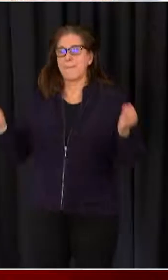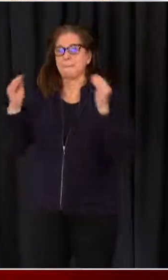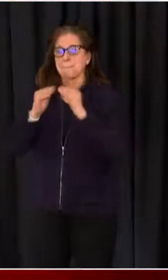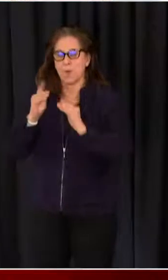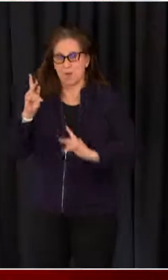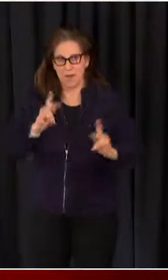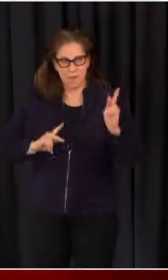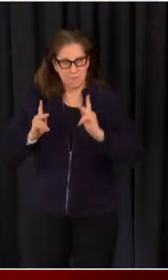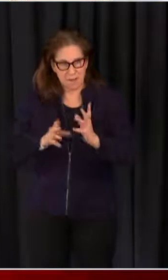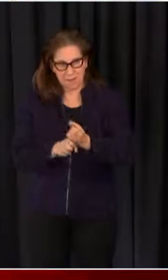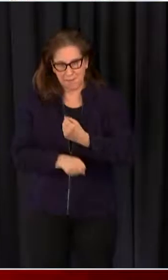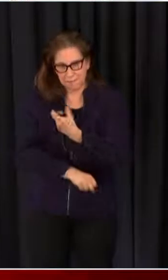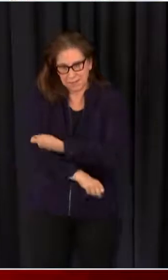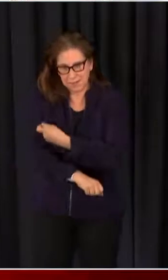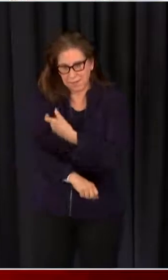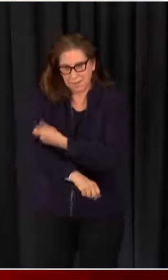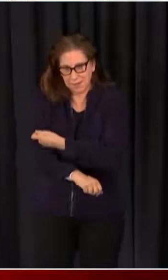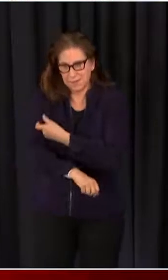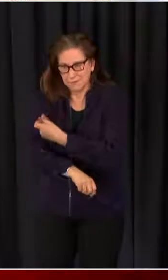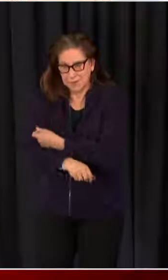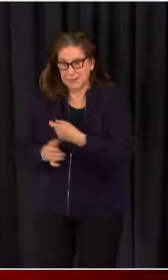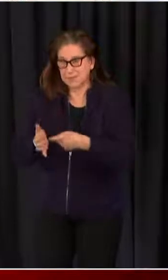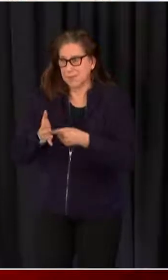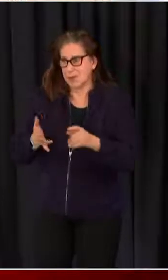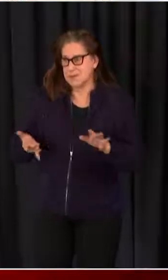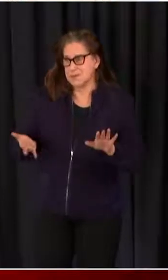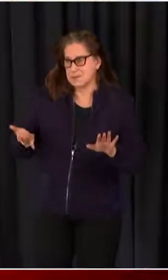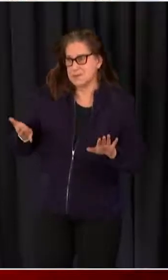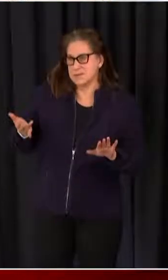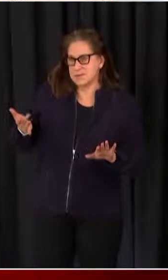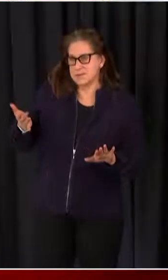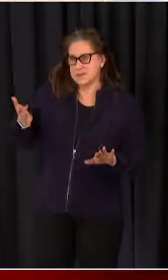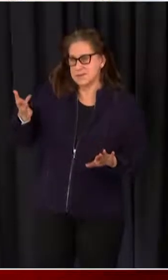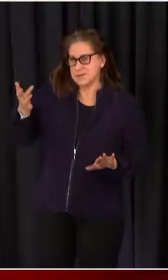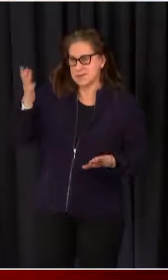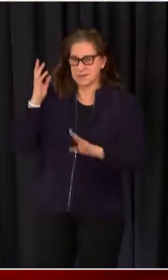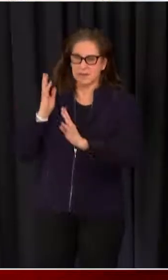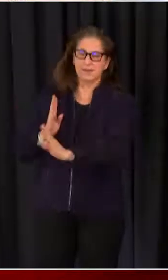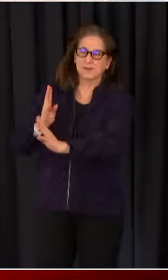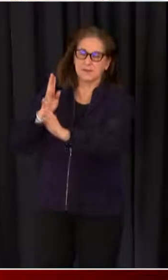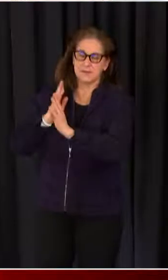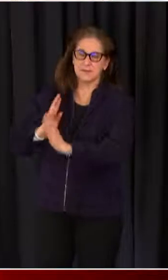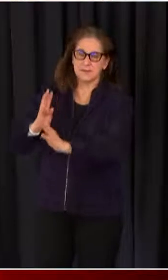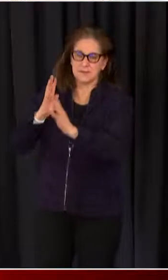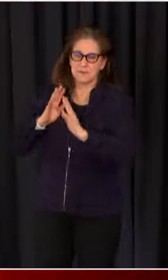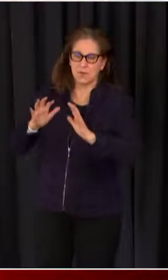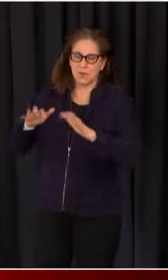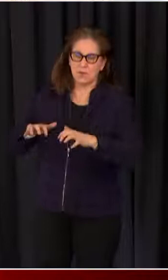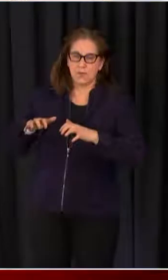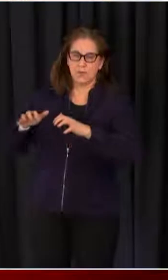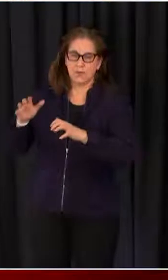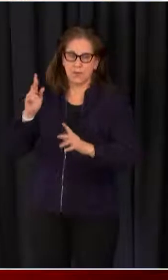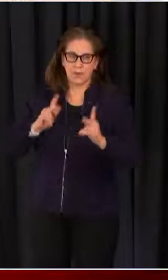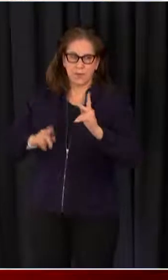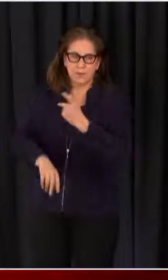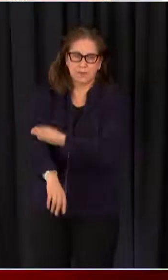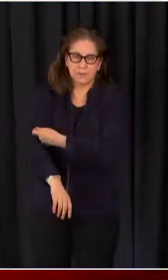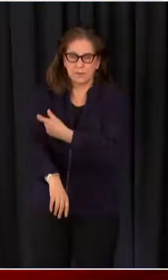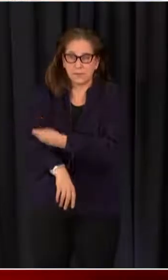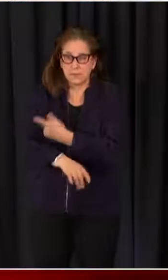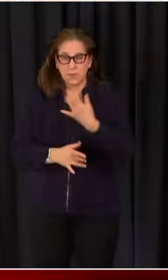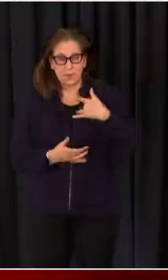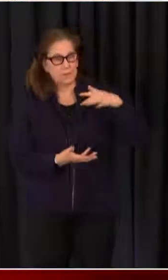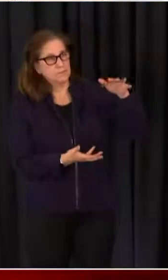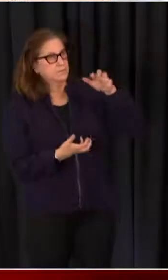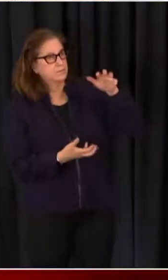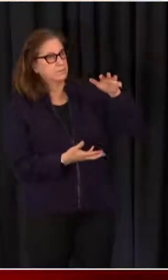be better for everyone who is demanding vaccine, who's ready for vaccine, is taking vaccine, that we will have more doses and